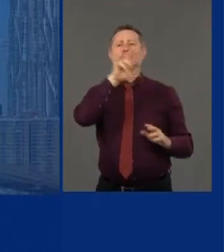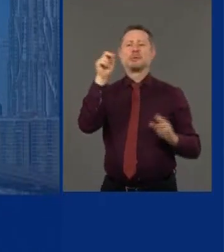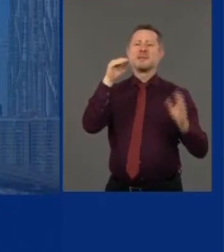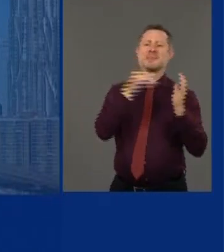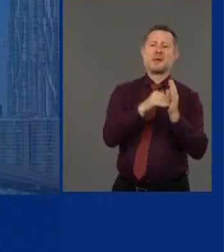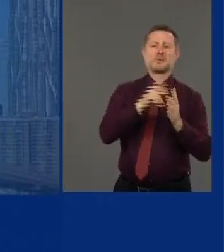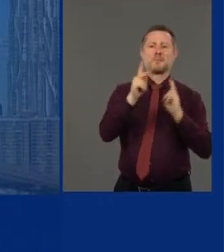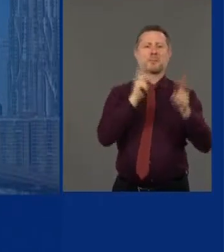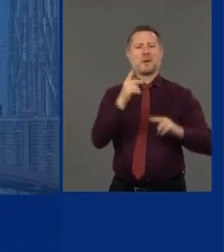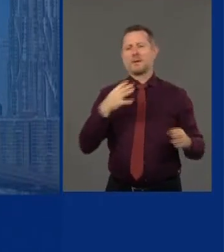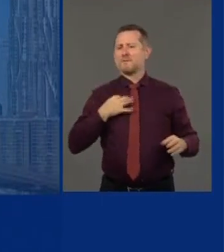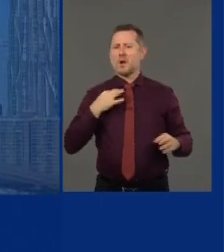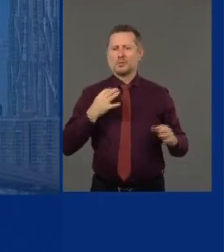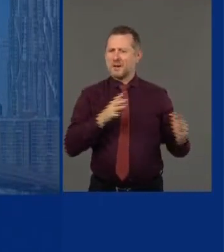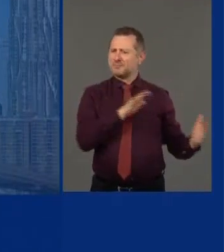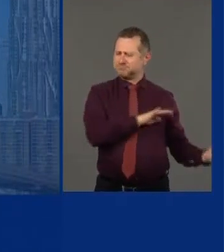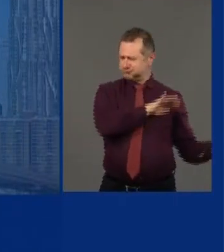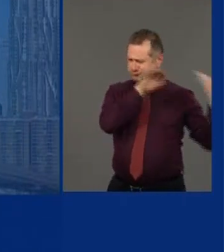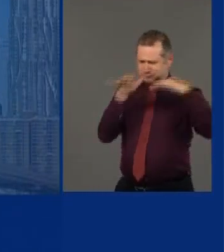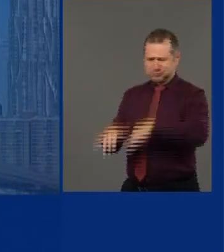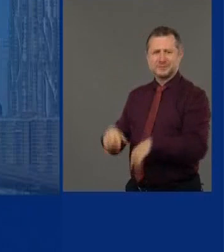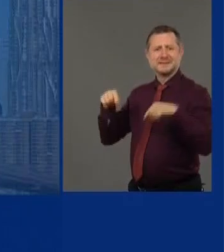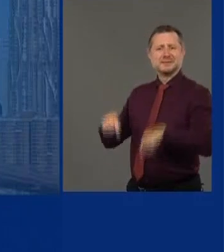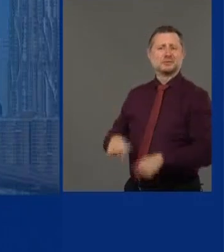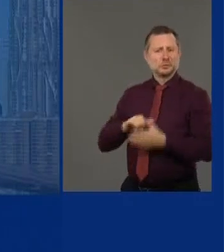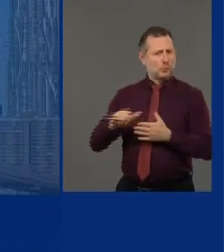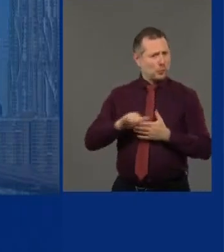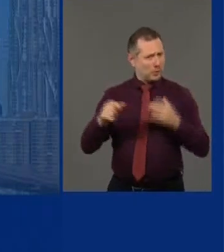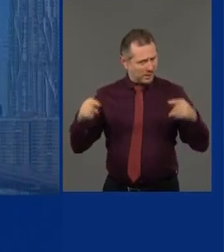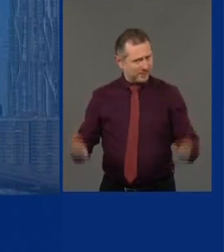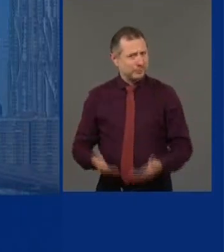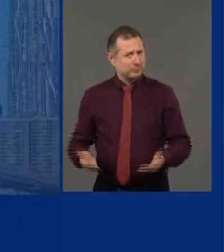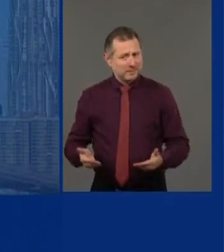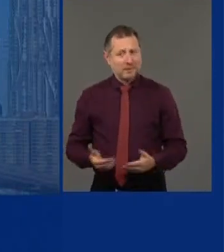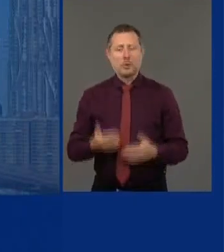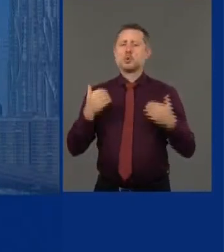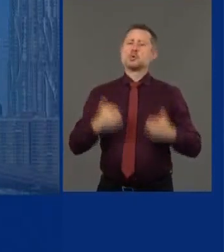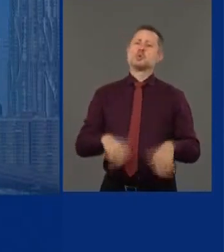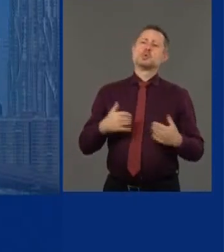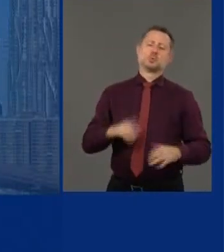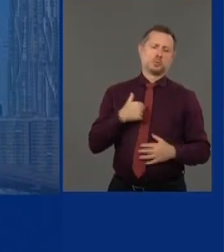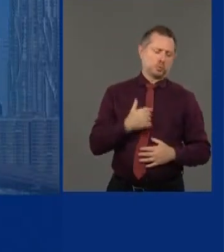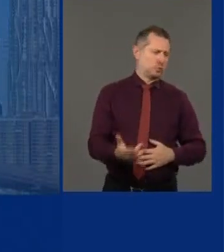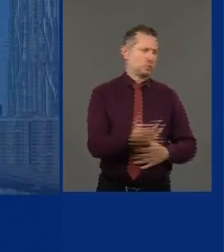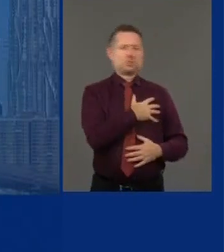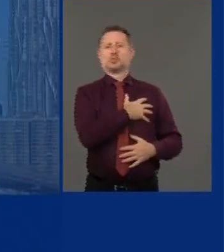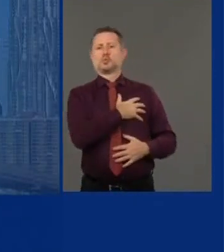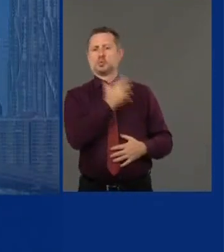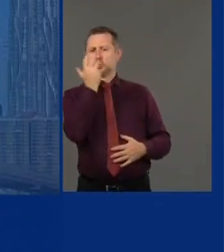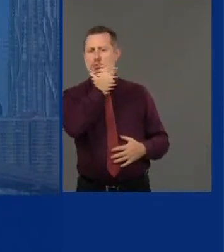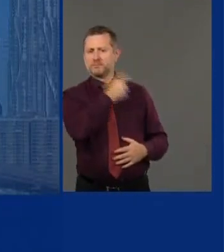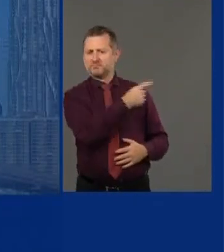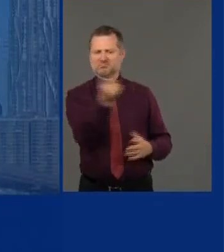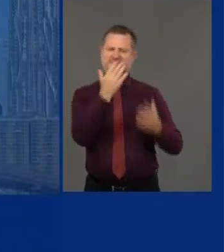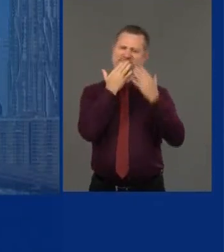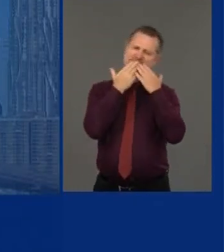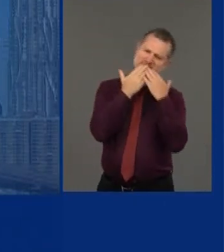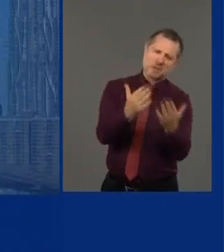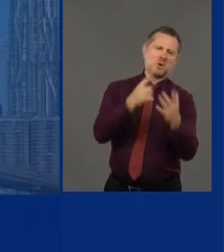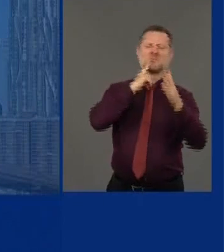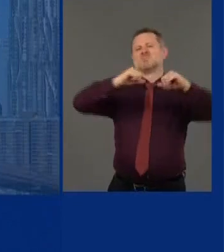the country, healthcare professionals, who volunteered to come to New York. At our peak, I mean, that was an